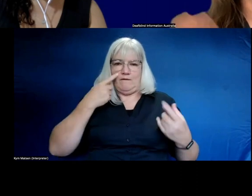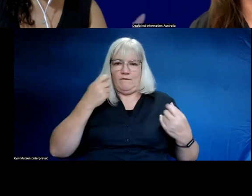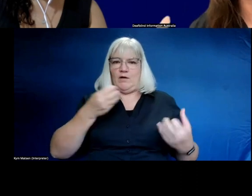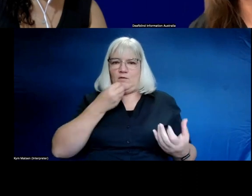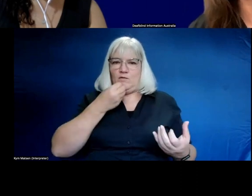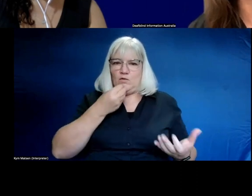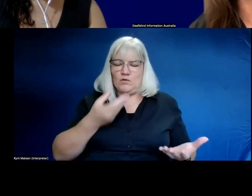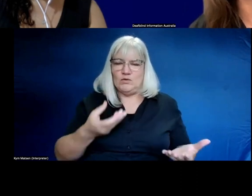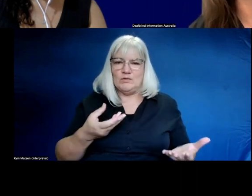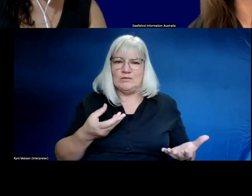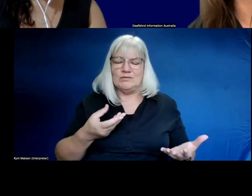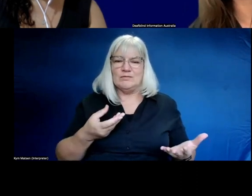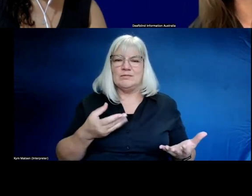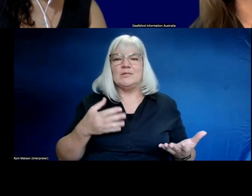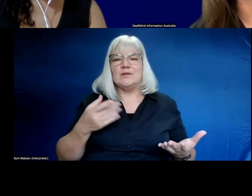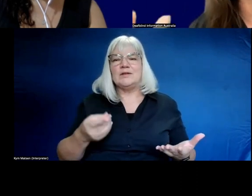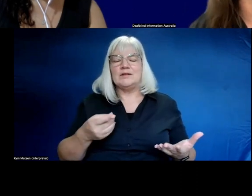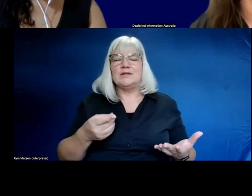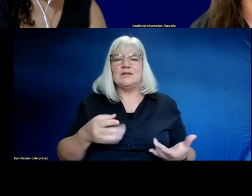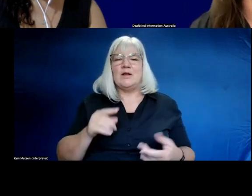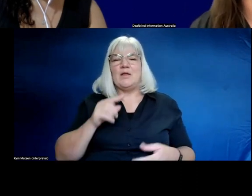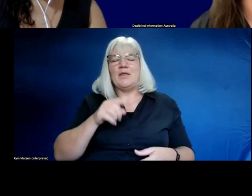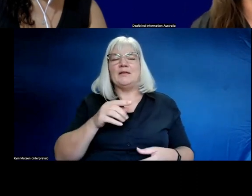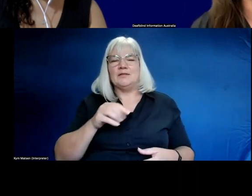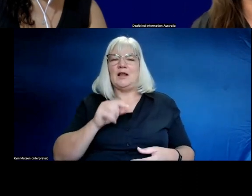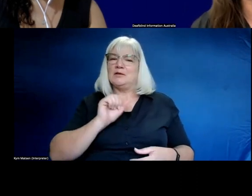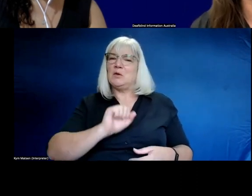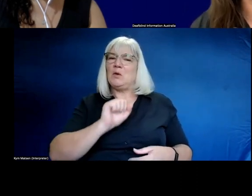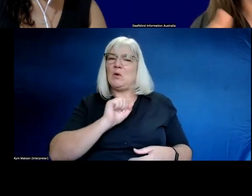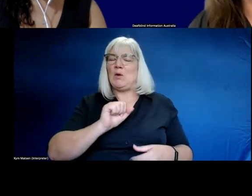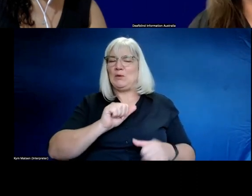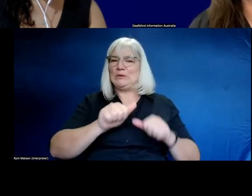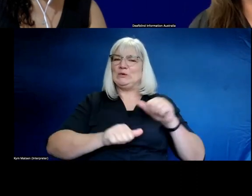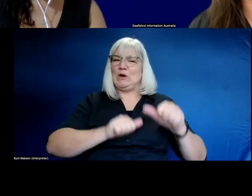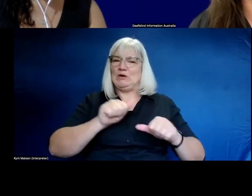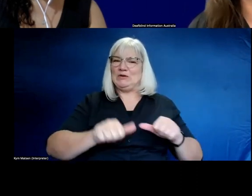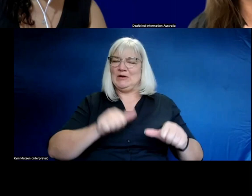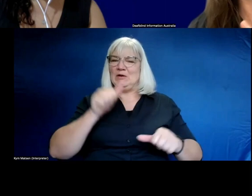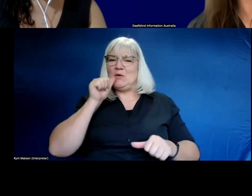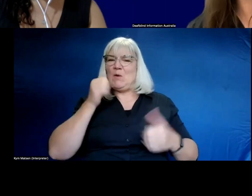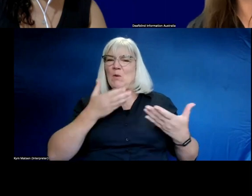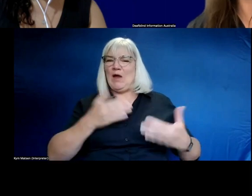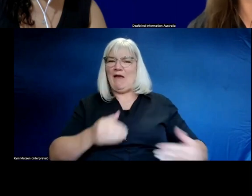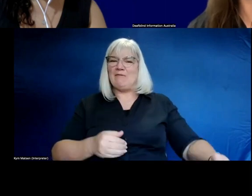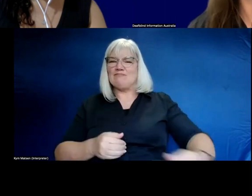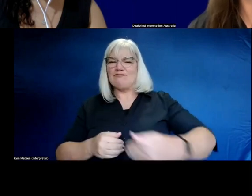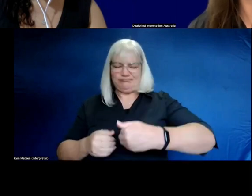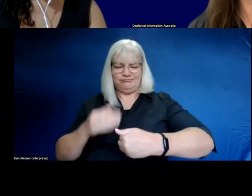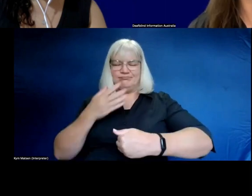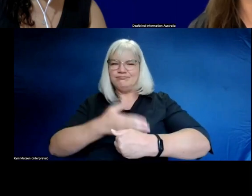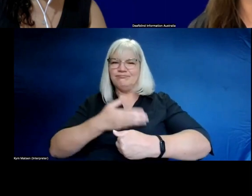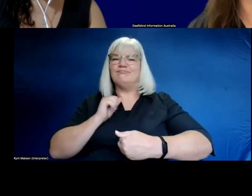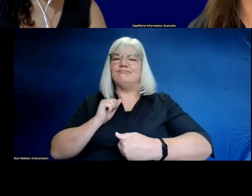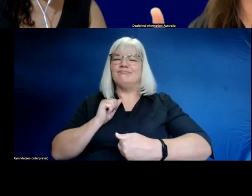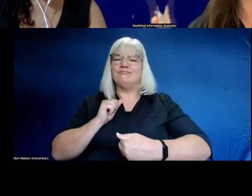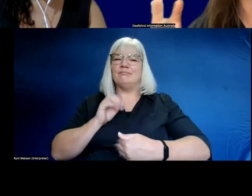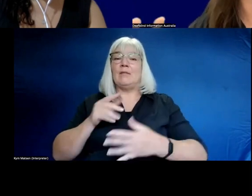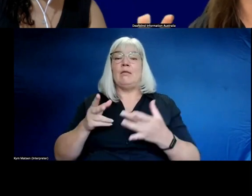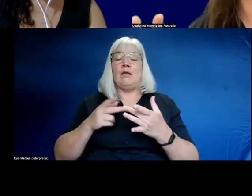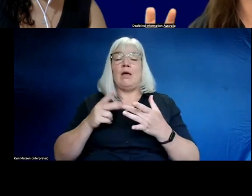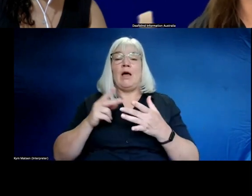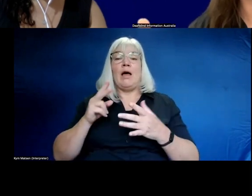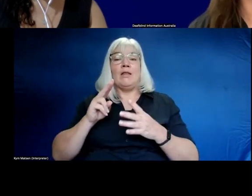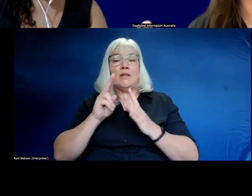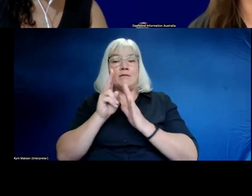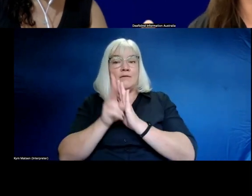bowl. So I like the little, you know, orientation strategy that she introduced there. And then another video, you could kind of see the high contrast bowl. So